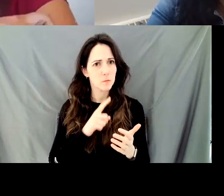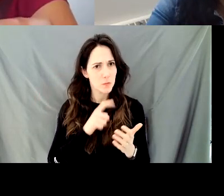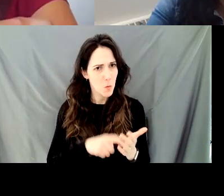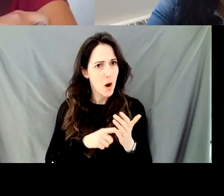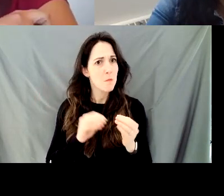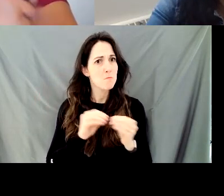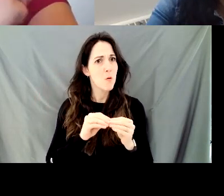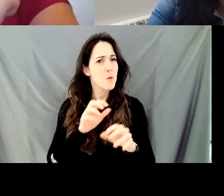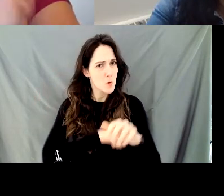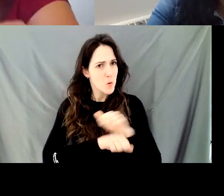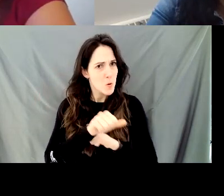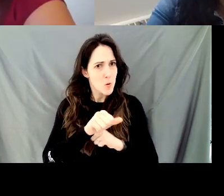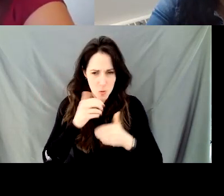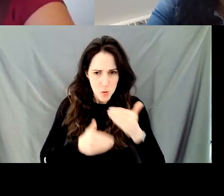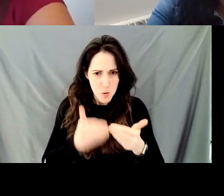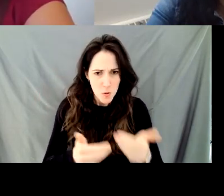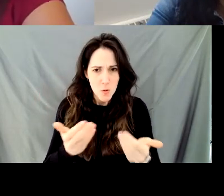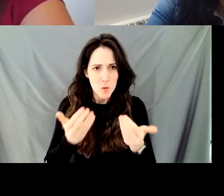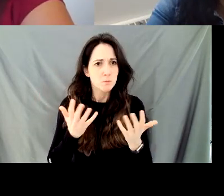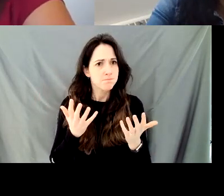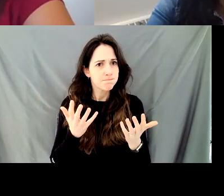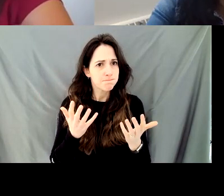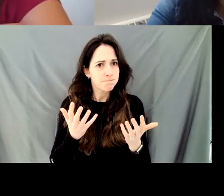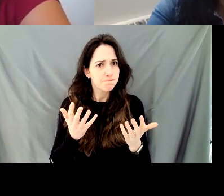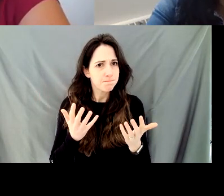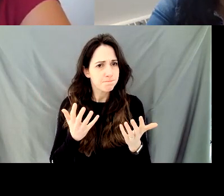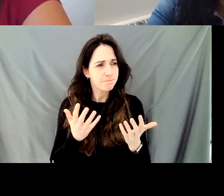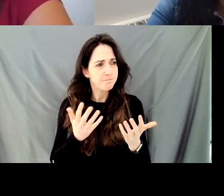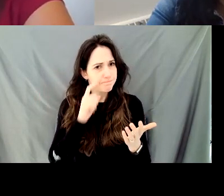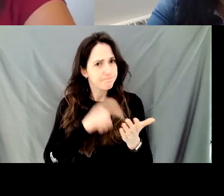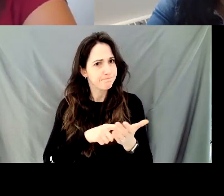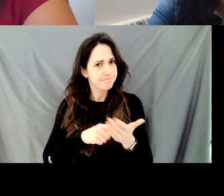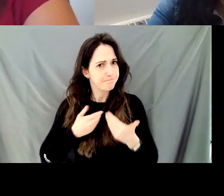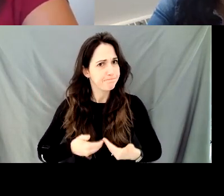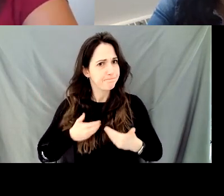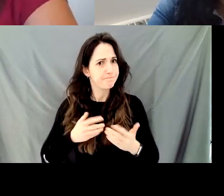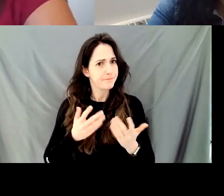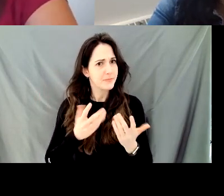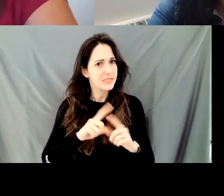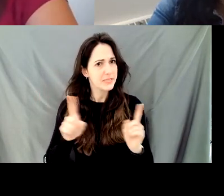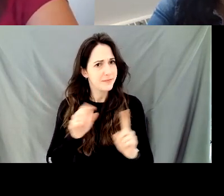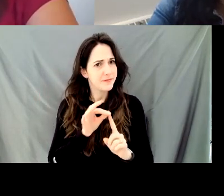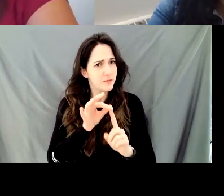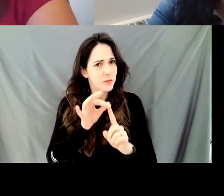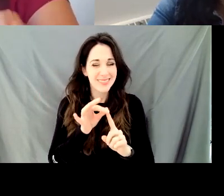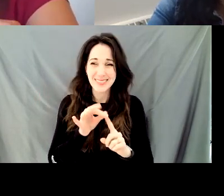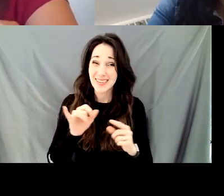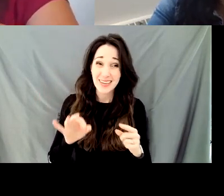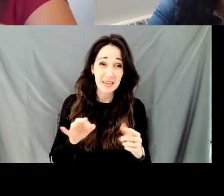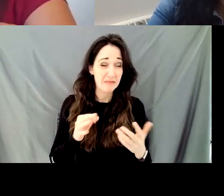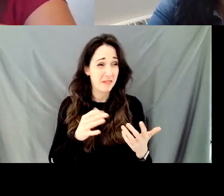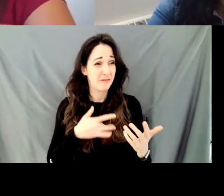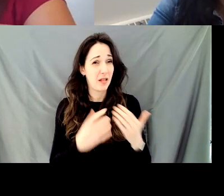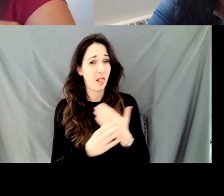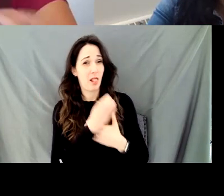being different could be painful. But now I see it as a part of a puzzle combined with inclusion